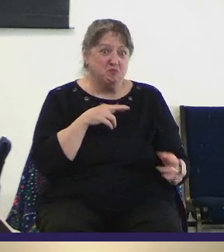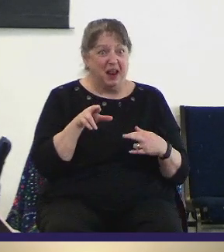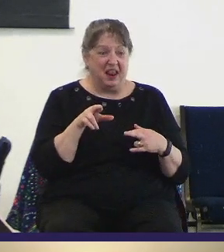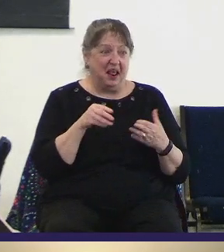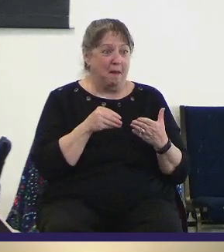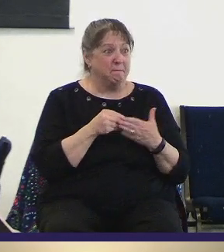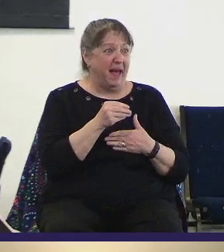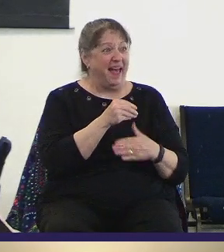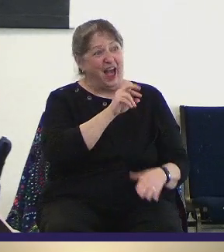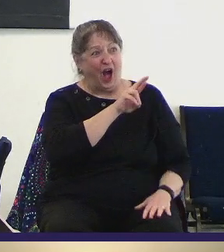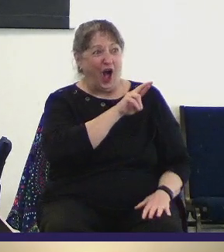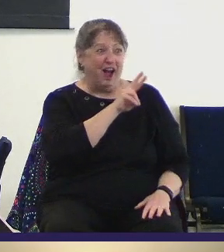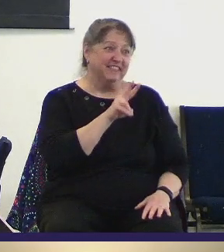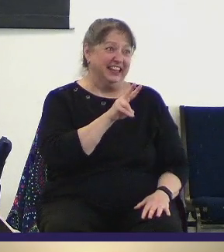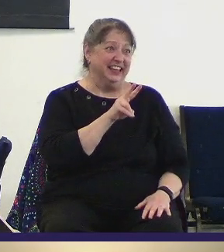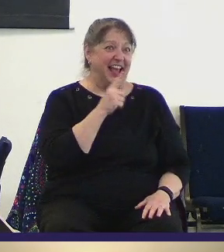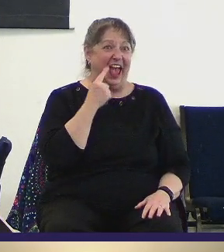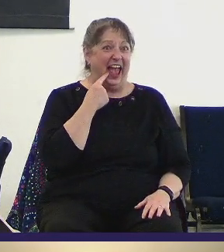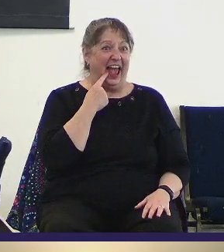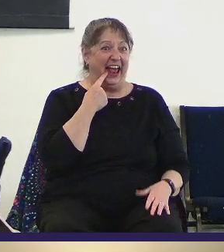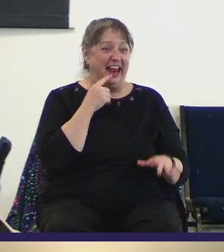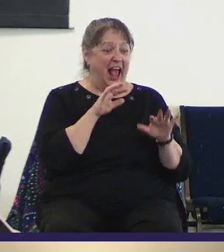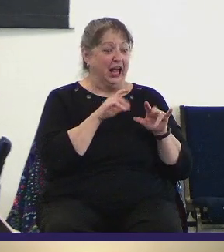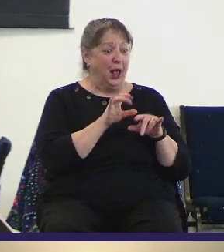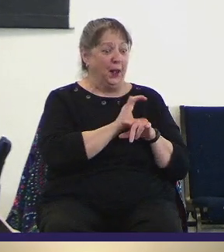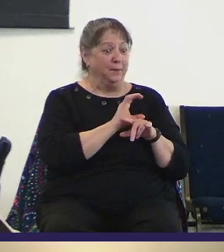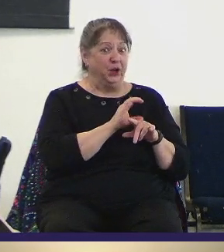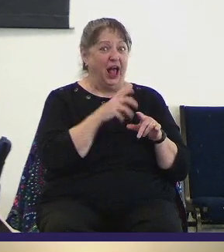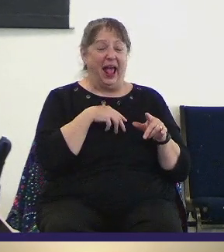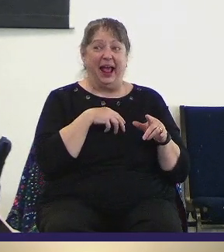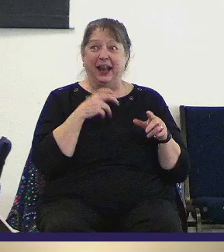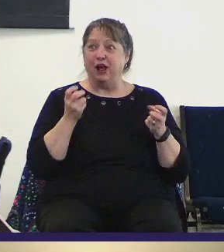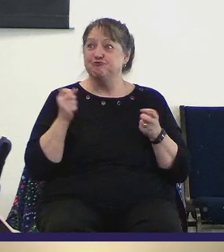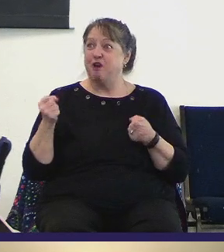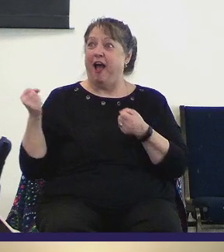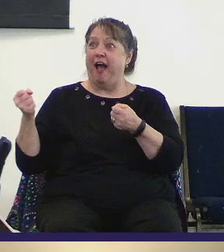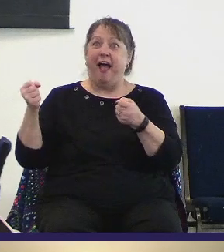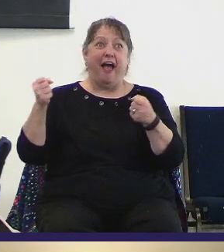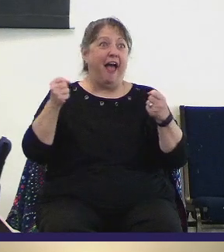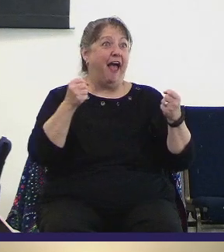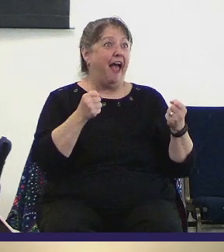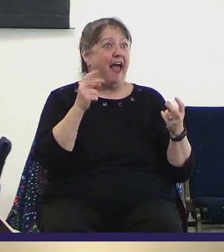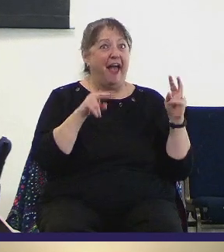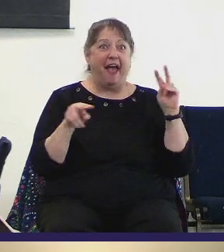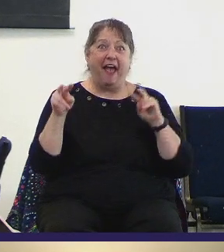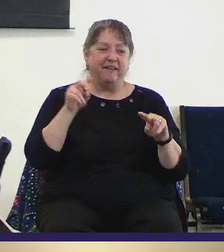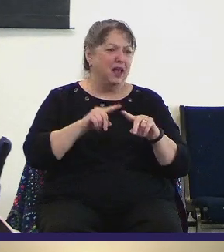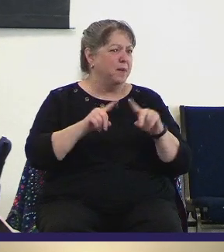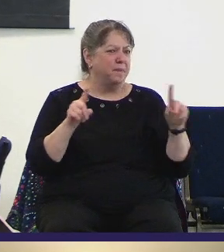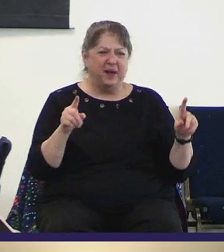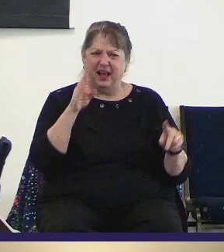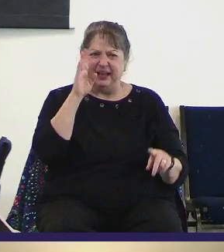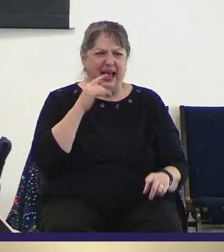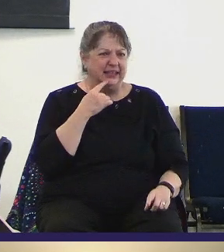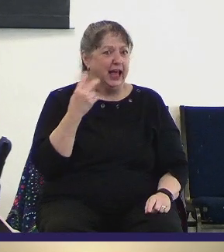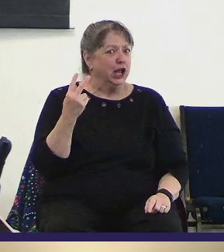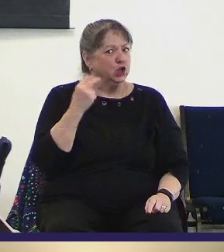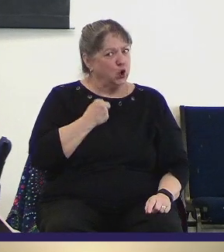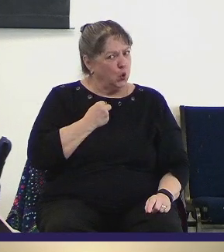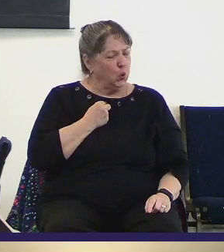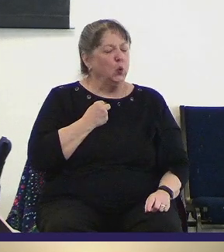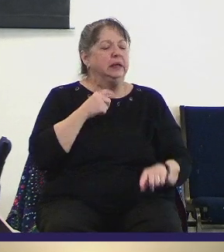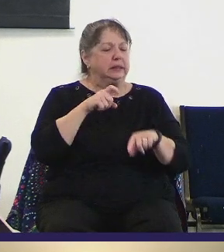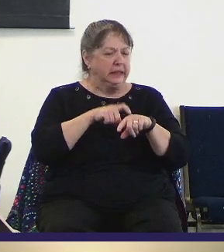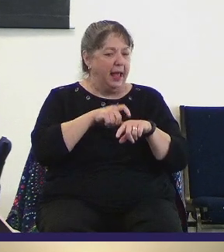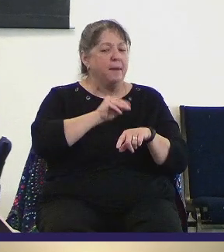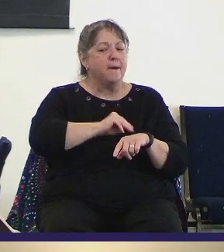RV and get a remote job and travel the beautiful United States with my love, but God has put a deeper conviction on my